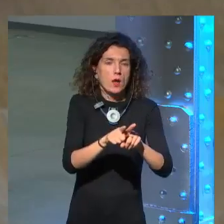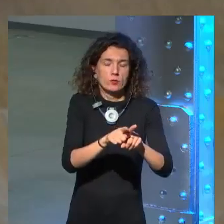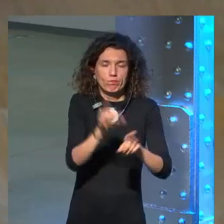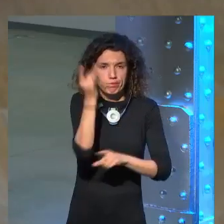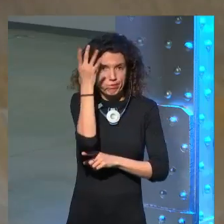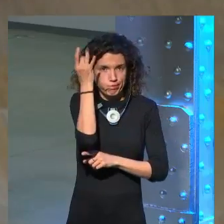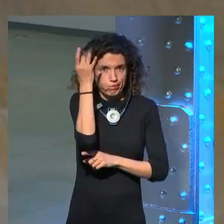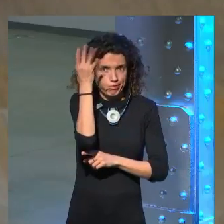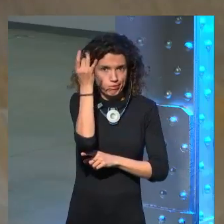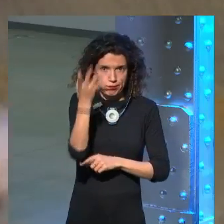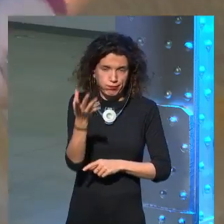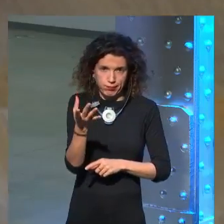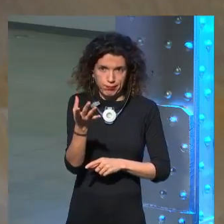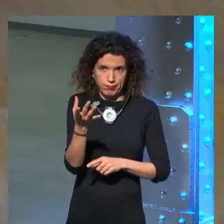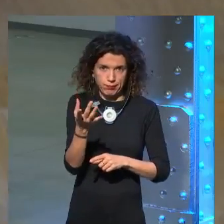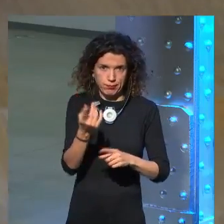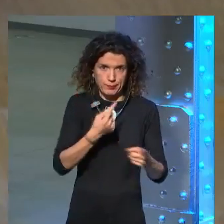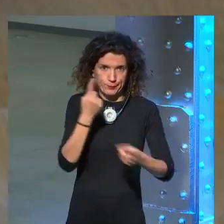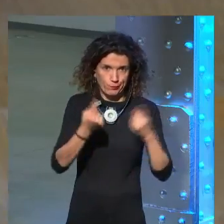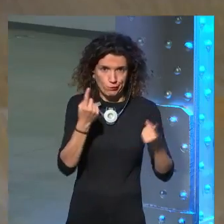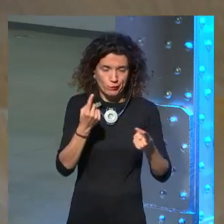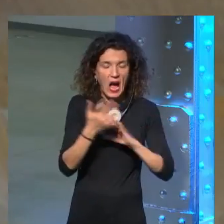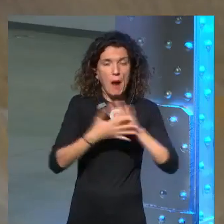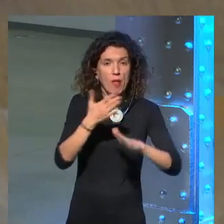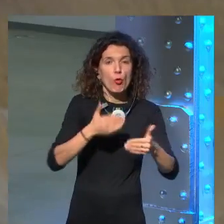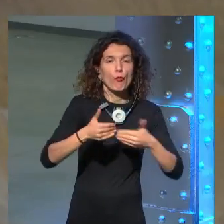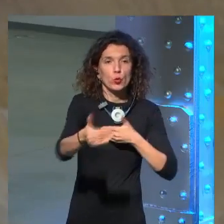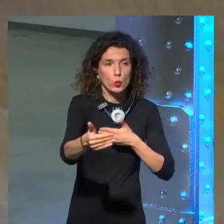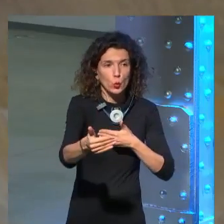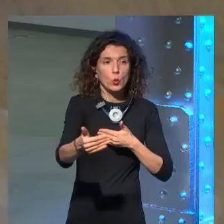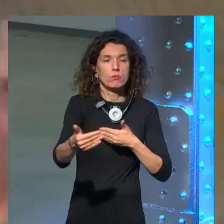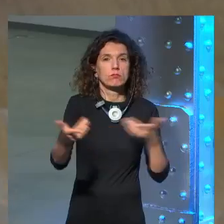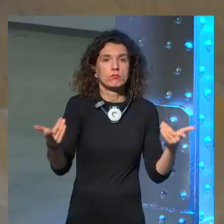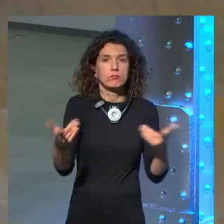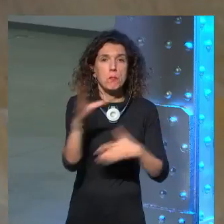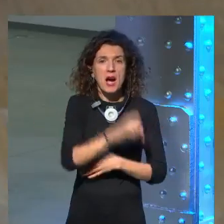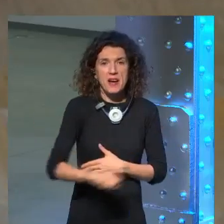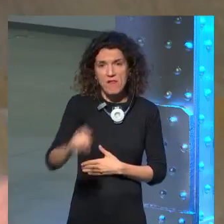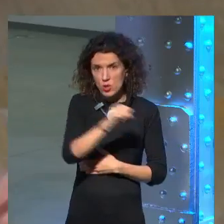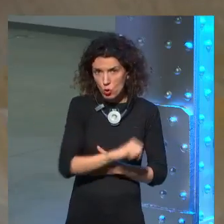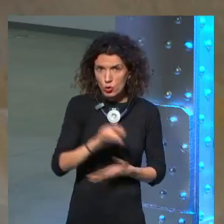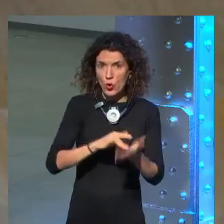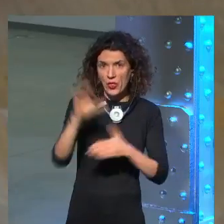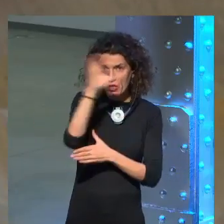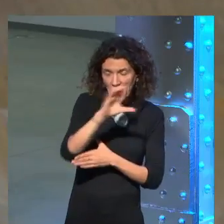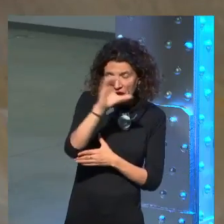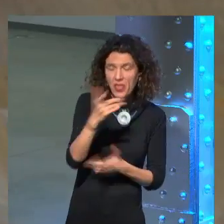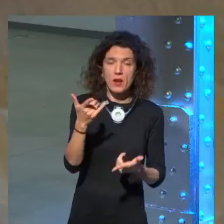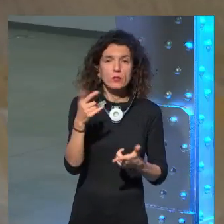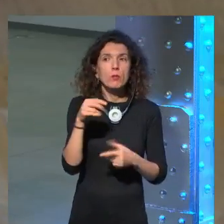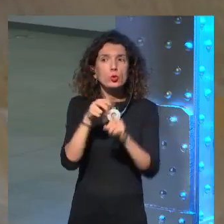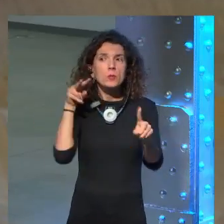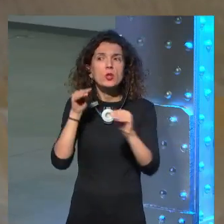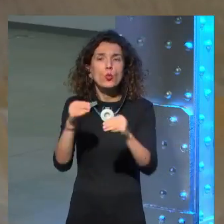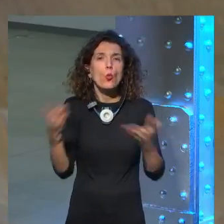often saying incredible and crazy things about the future of the marvelous future that we'll have.